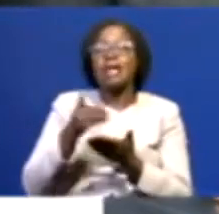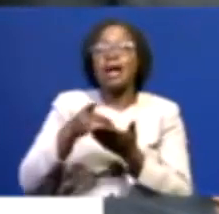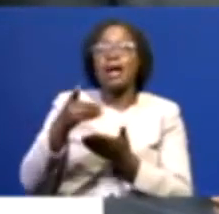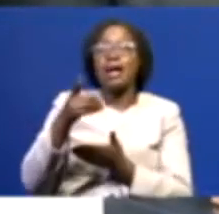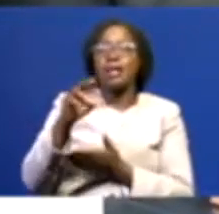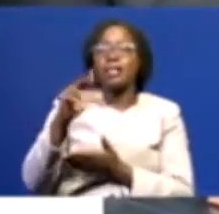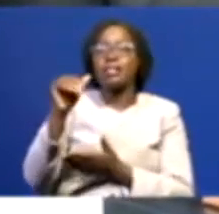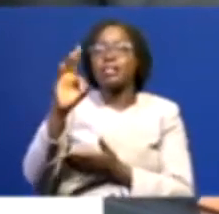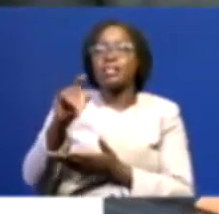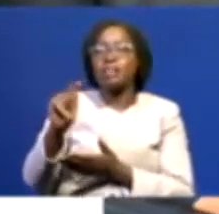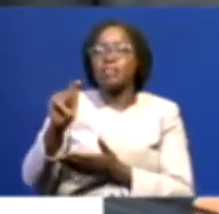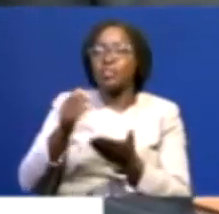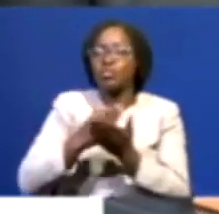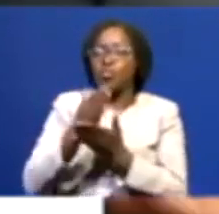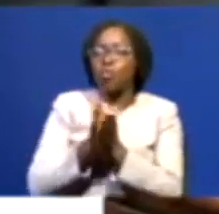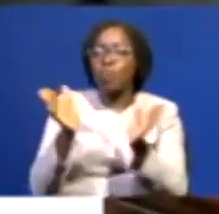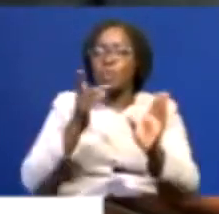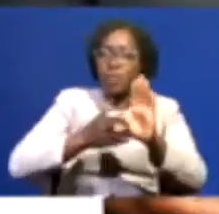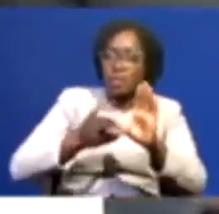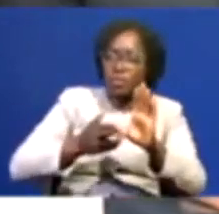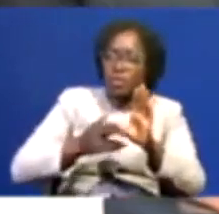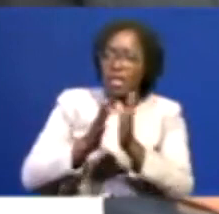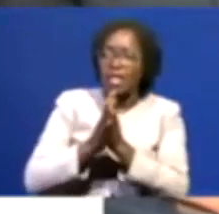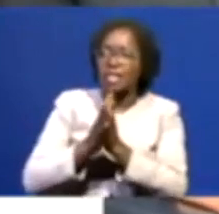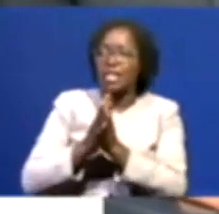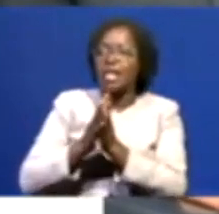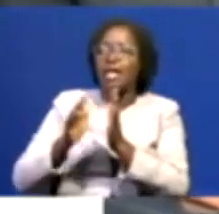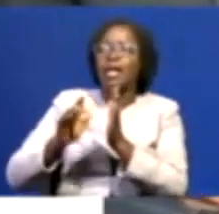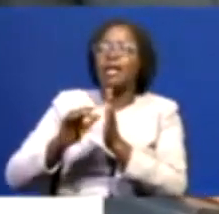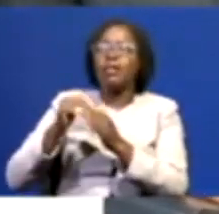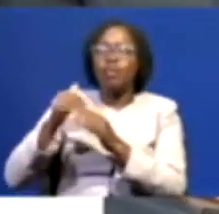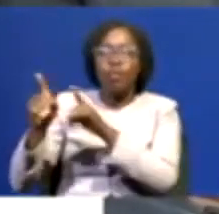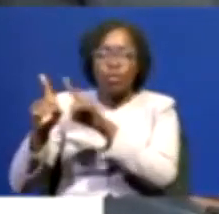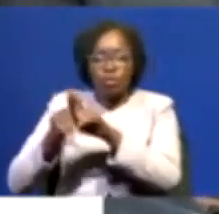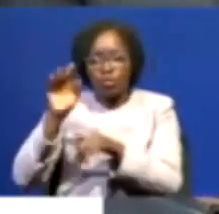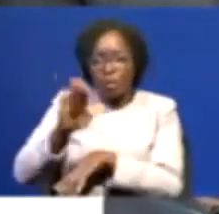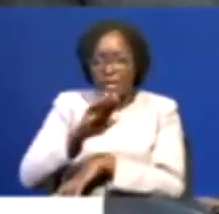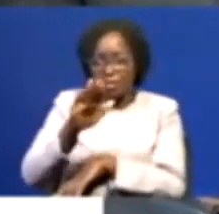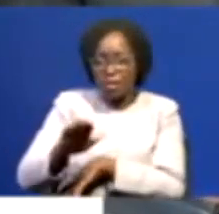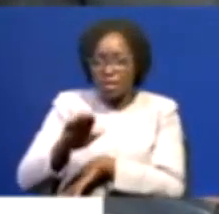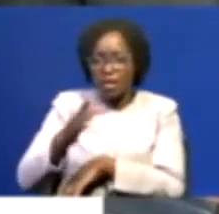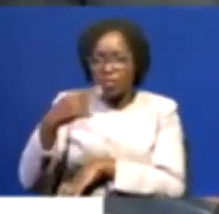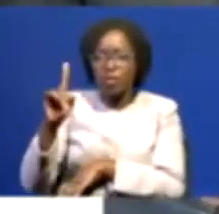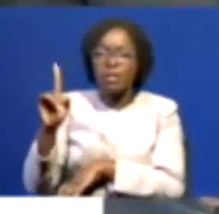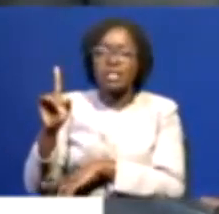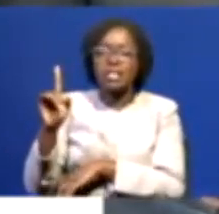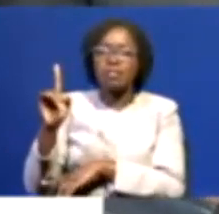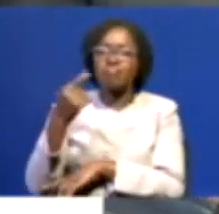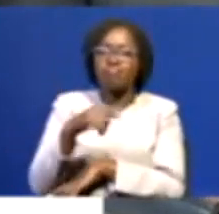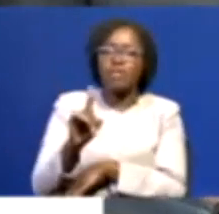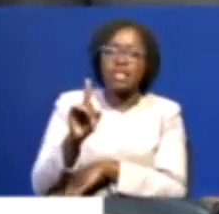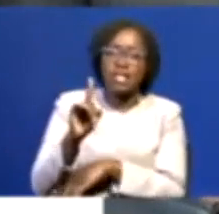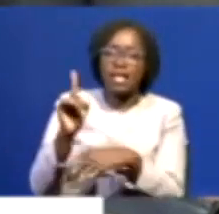be taken through public participation and subsequently to Parliament for their passage,